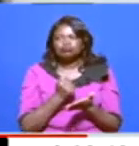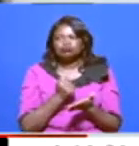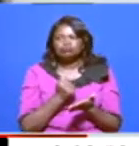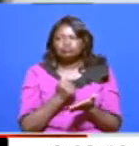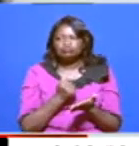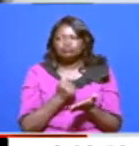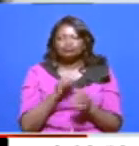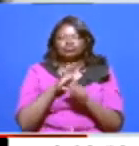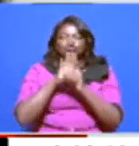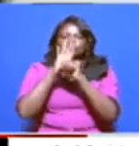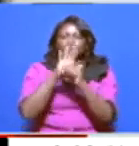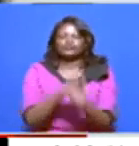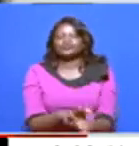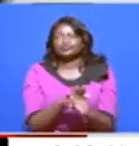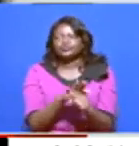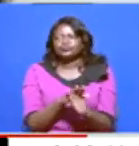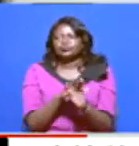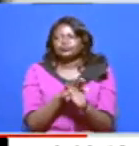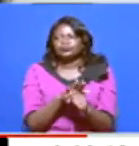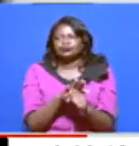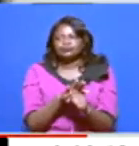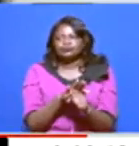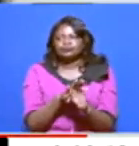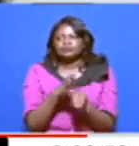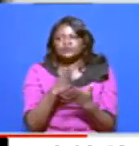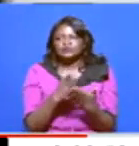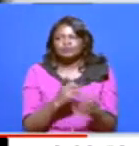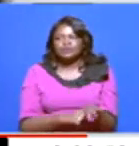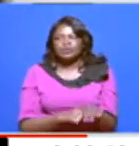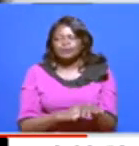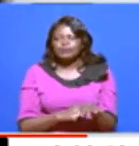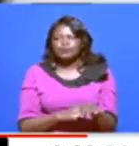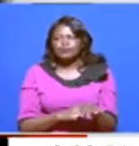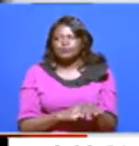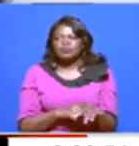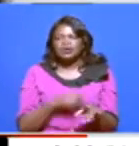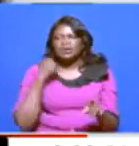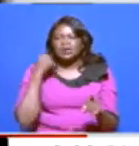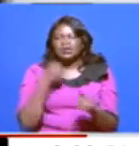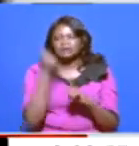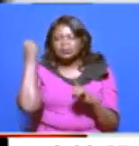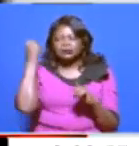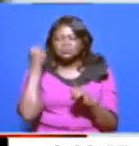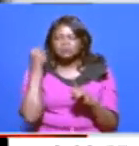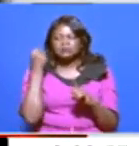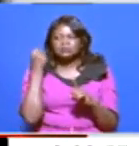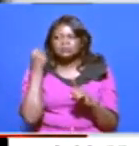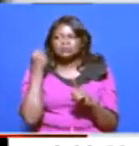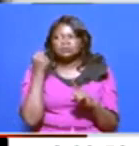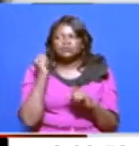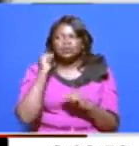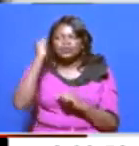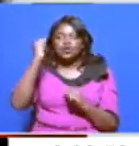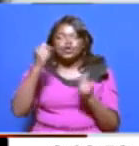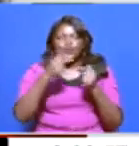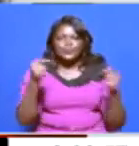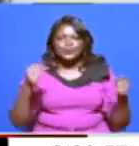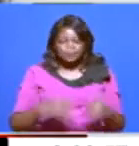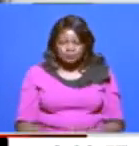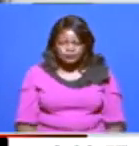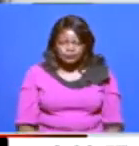harass and sometimes even attack political